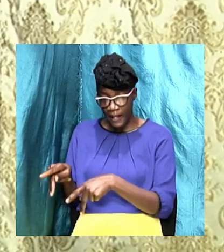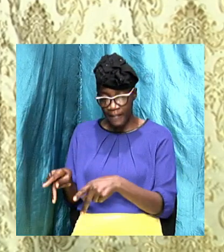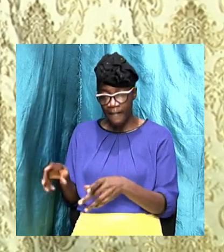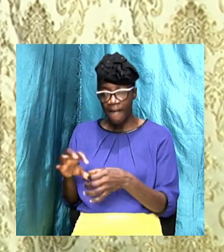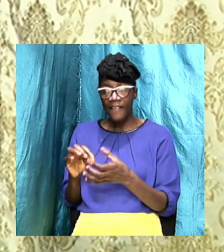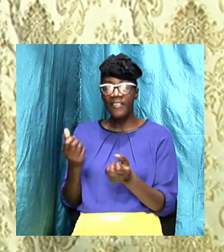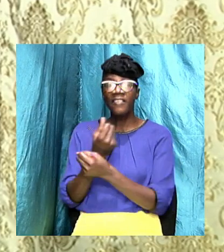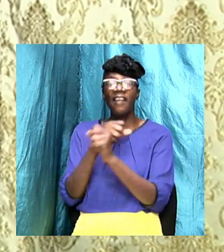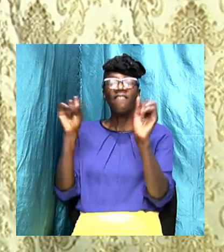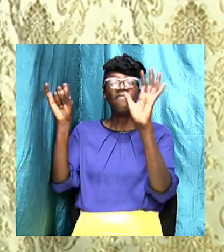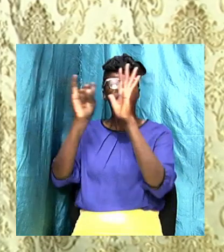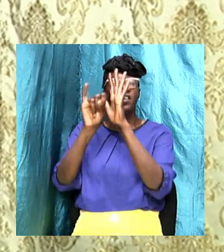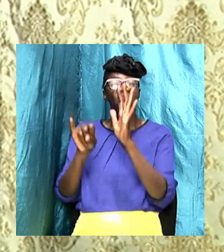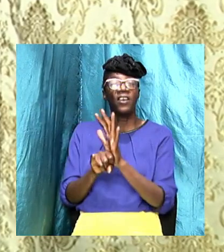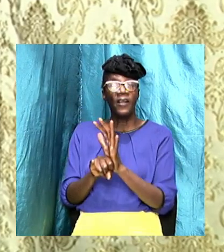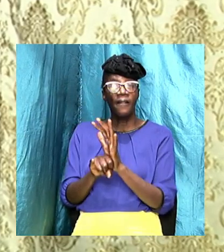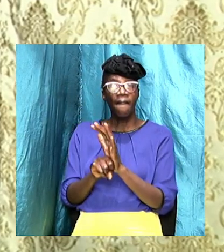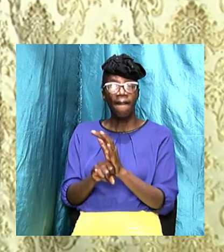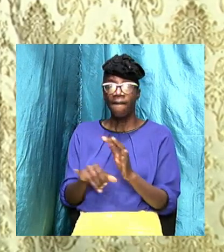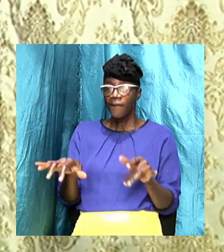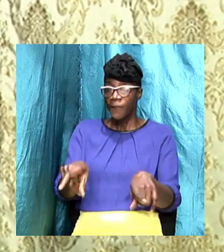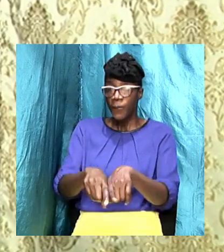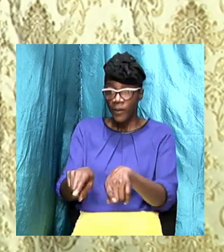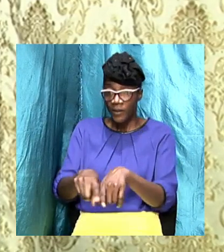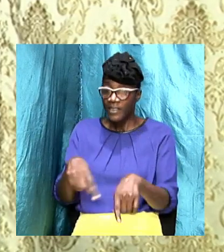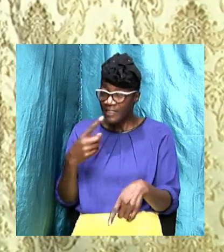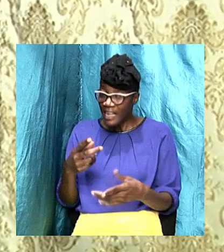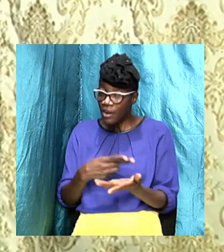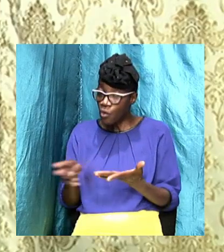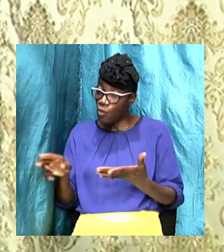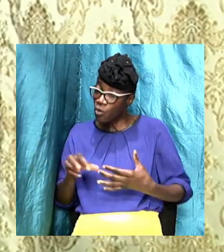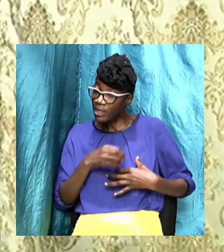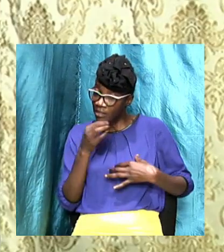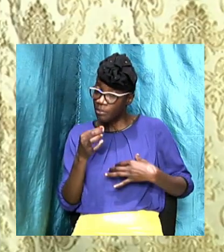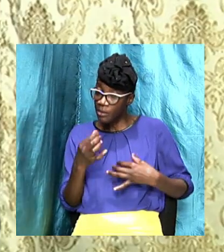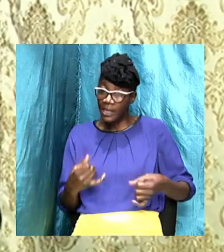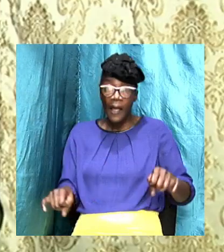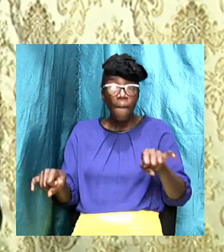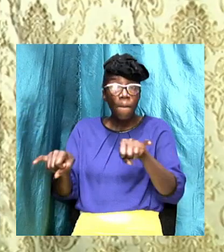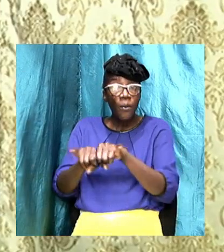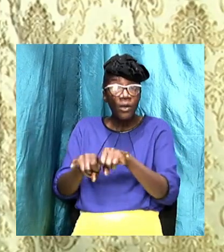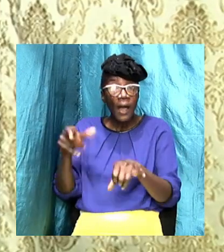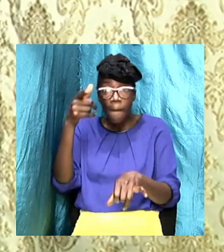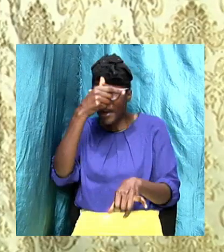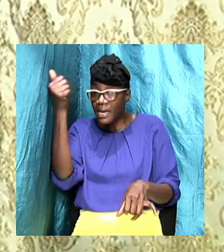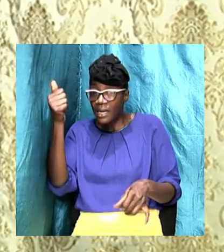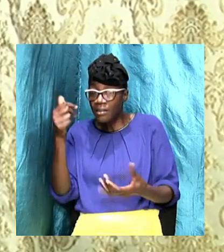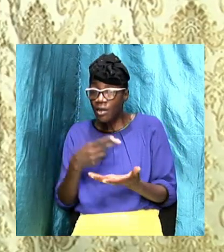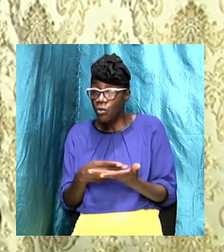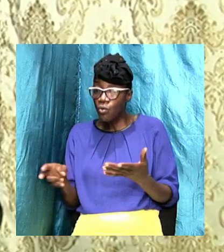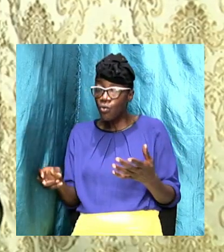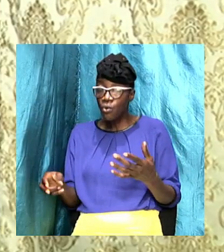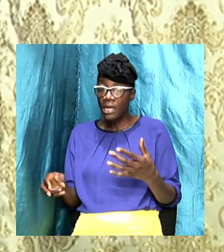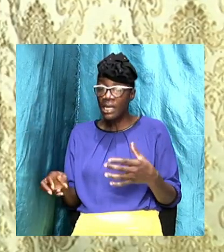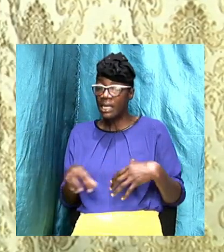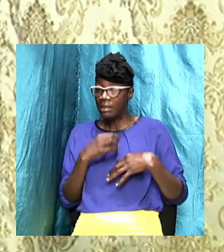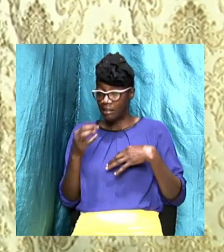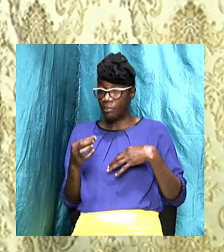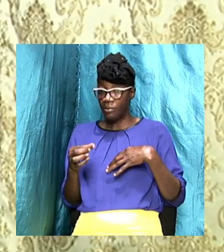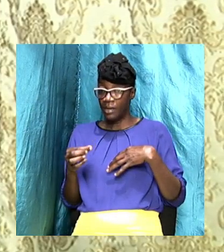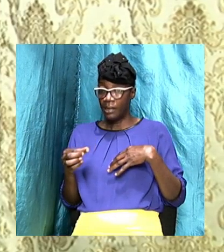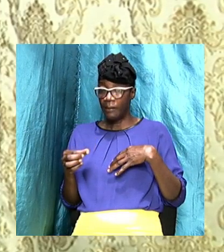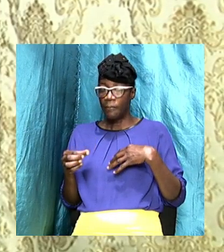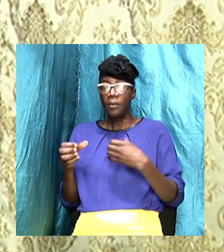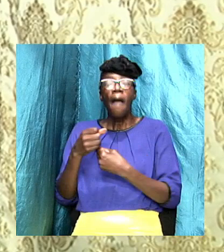of salvation. Now, we also said that the Holy Spirit is important because it is the Holy Spirit now that will cause